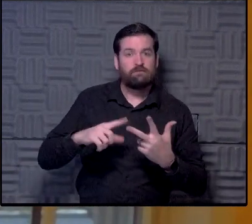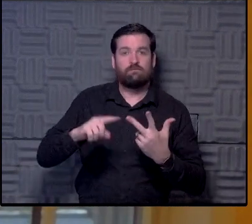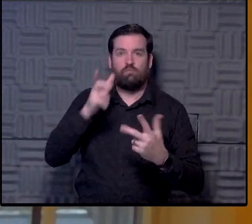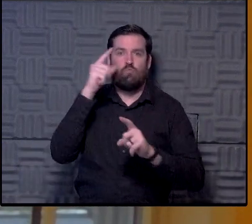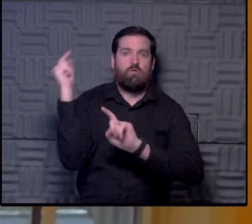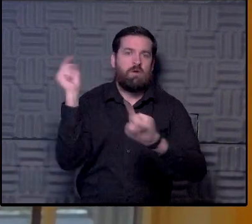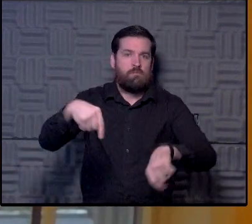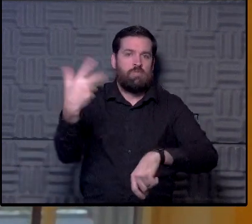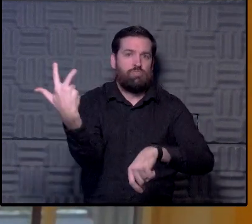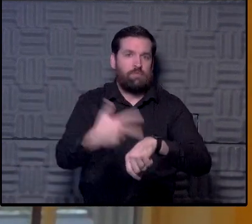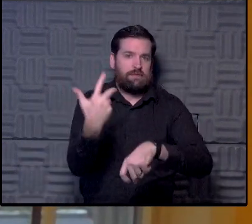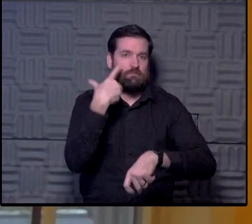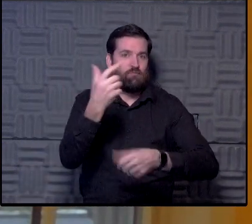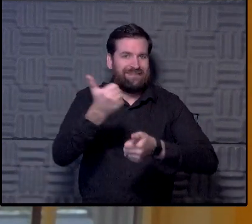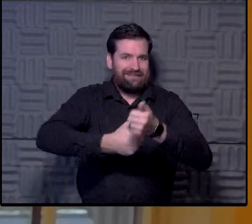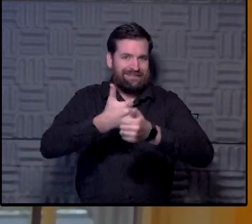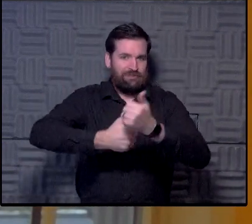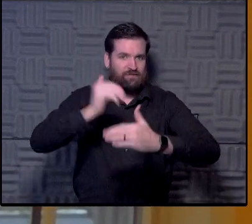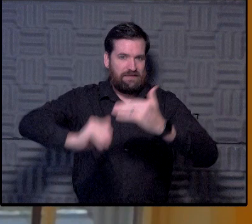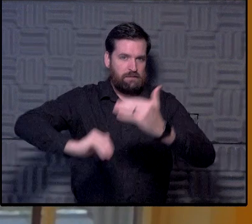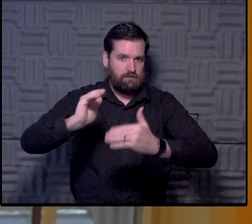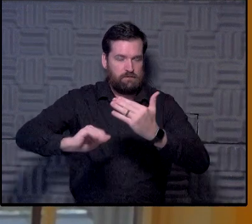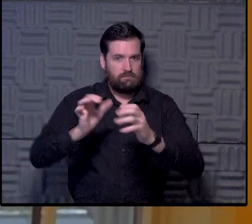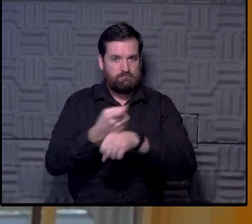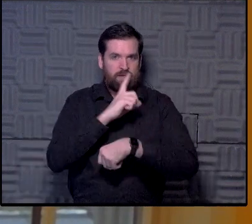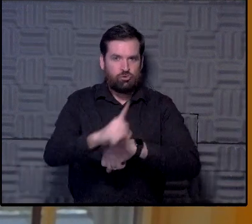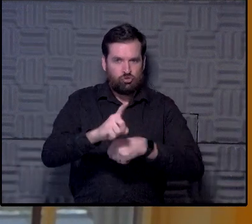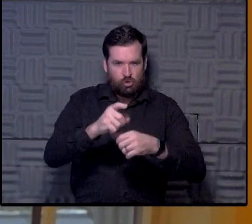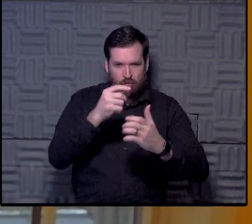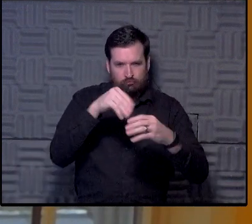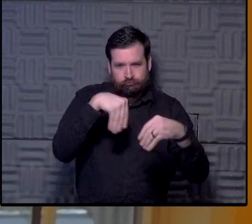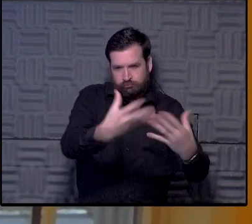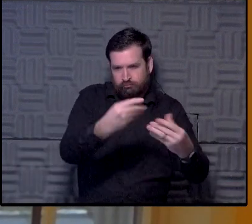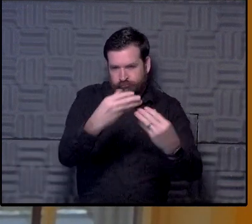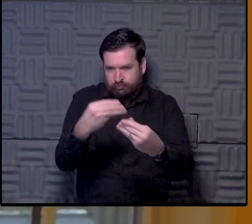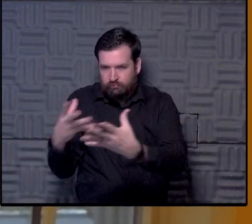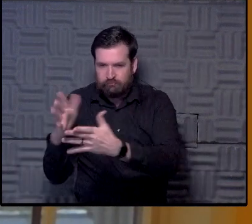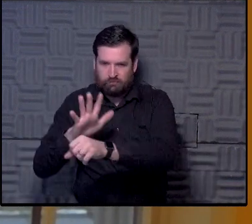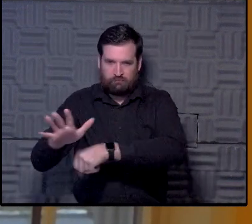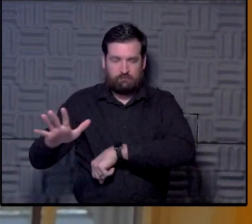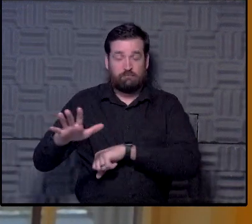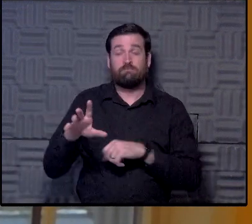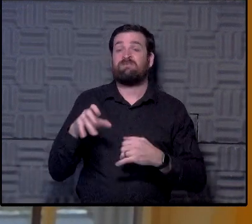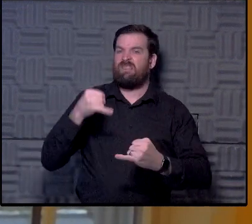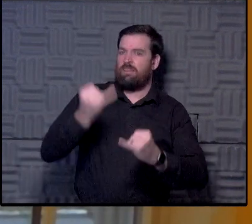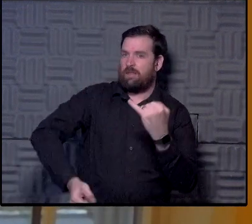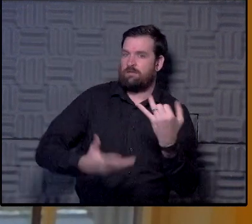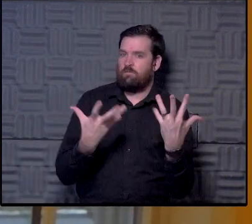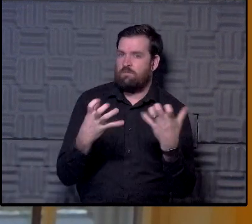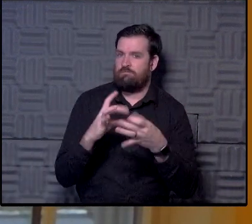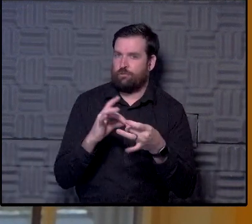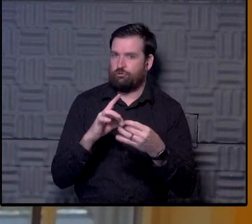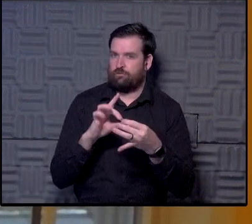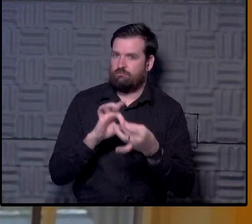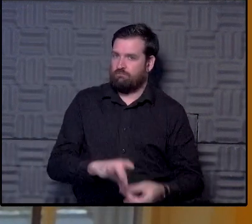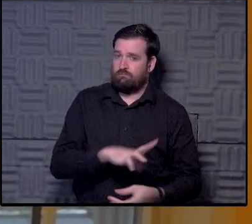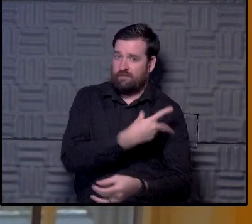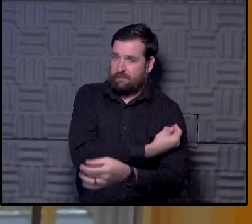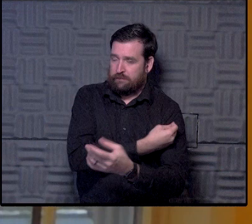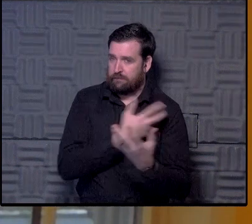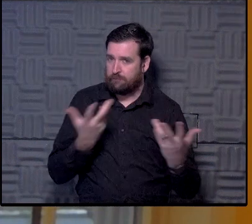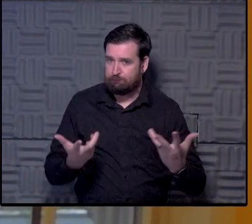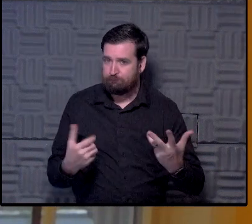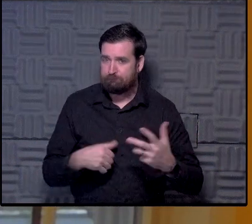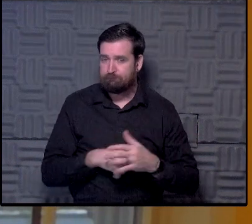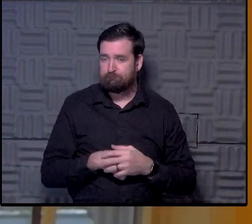times to each nursing home to make sure that they get the coverage that they need. But my last little thing that I want to say about vaccines is,